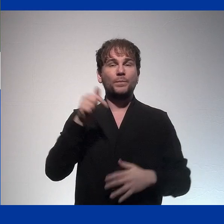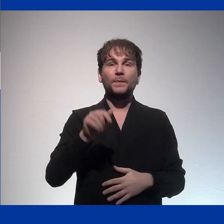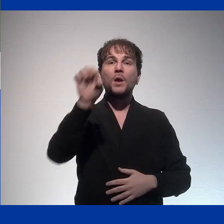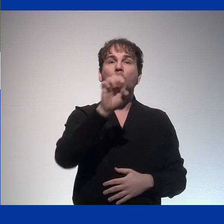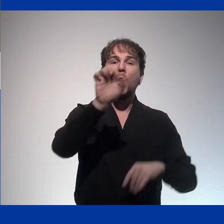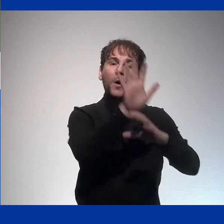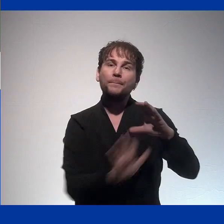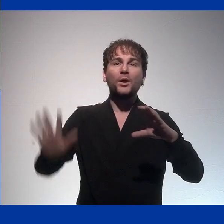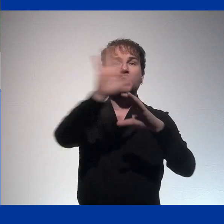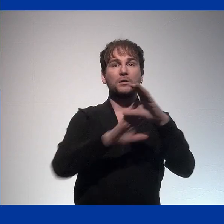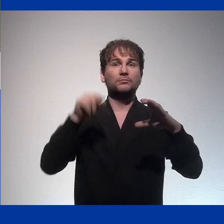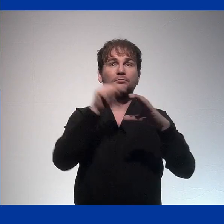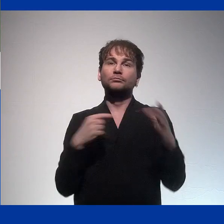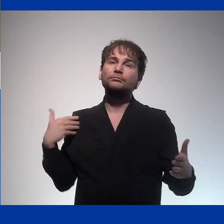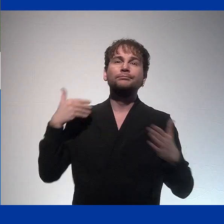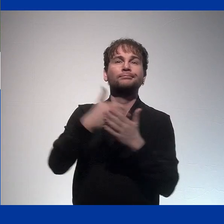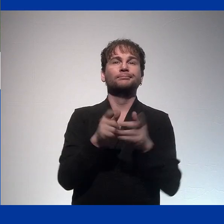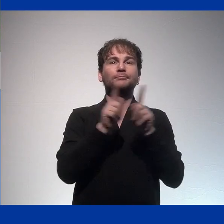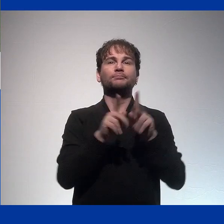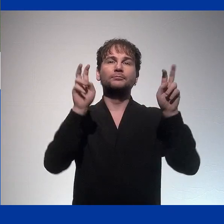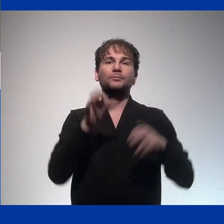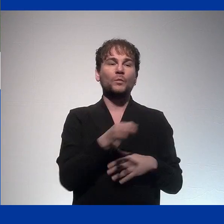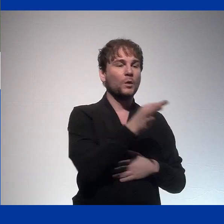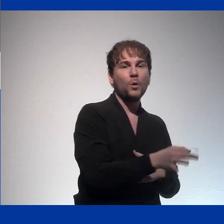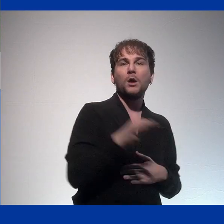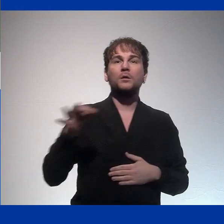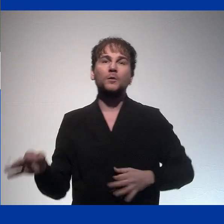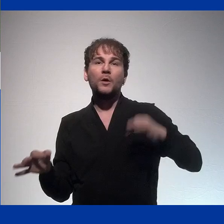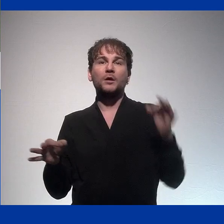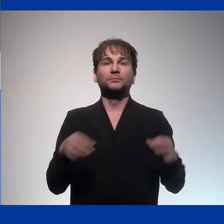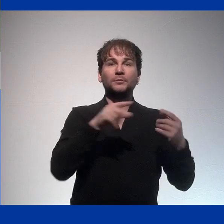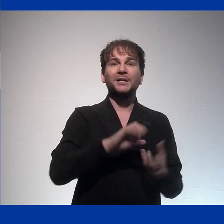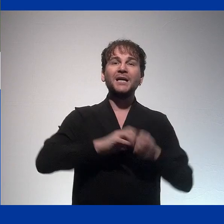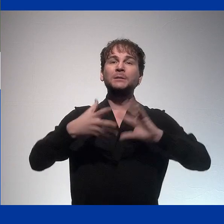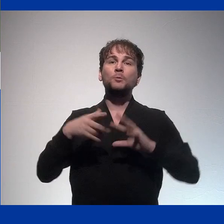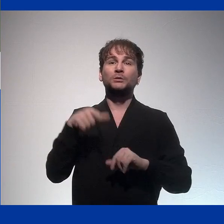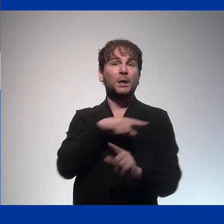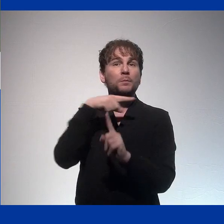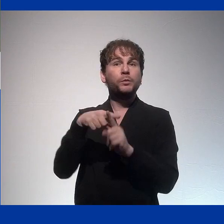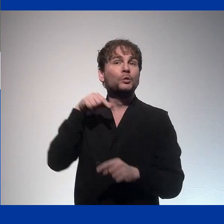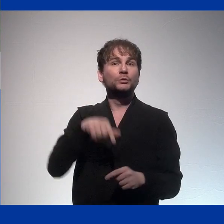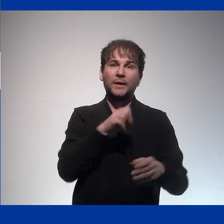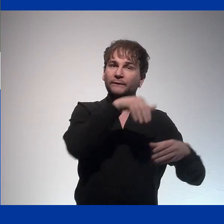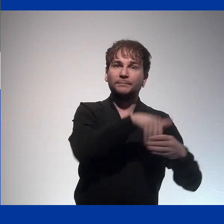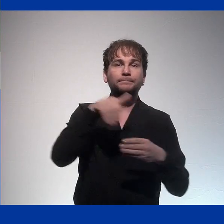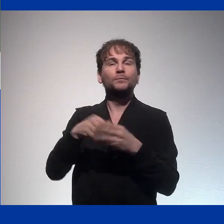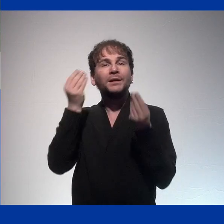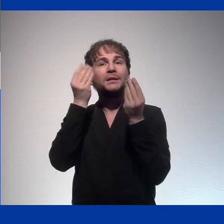instruments to organize the exchange of information between the European countries, and if